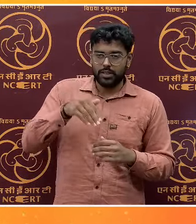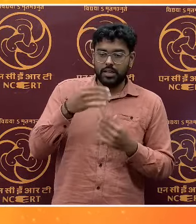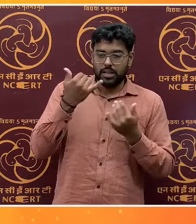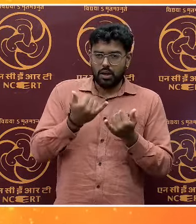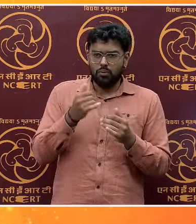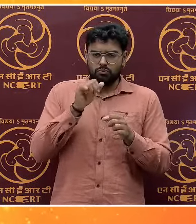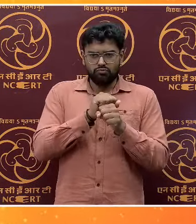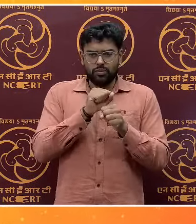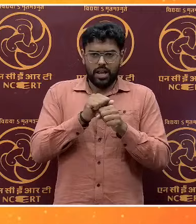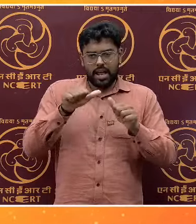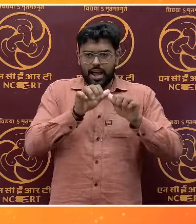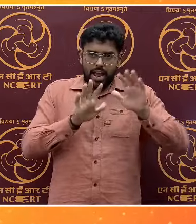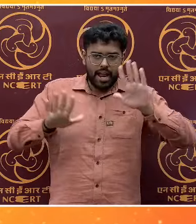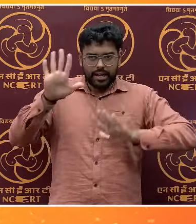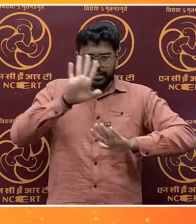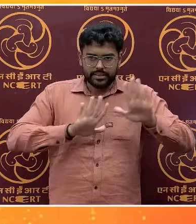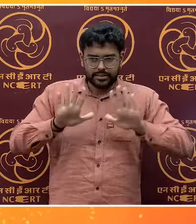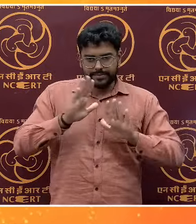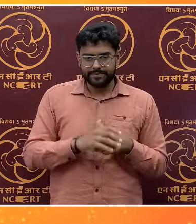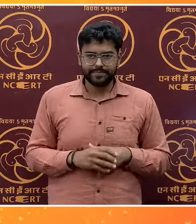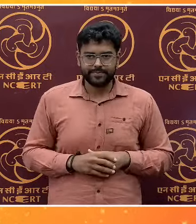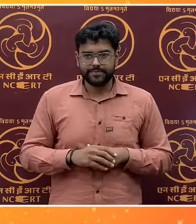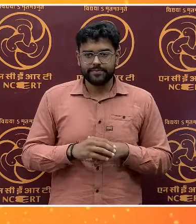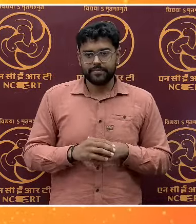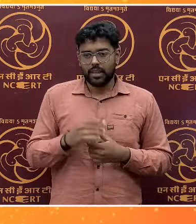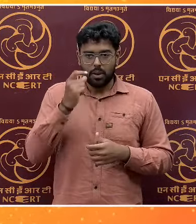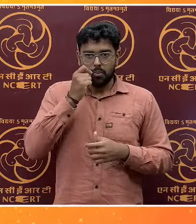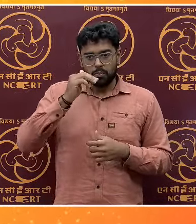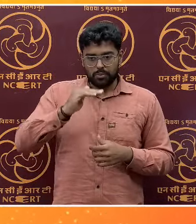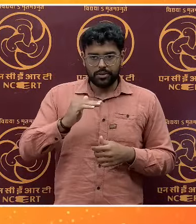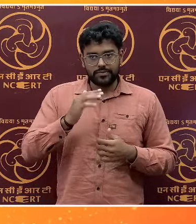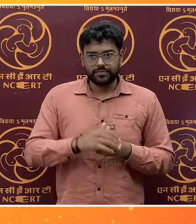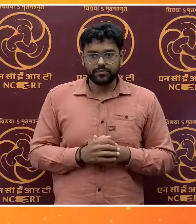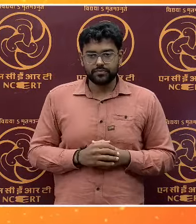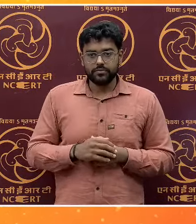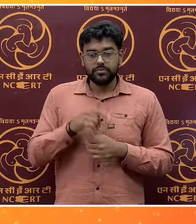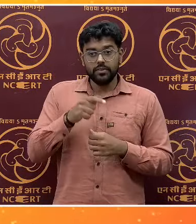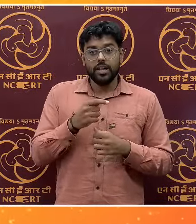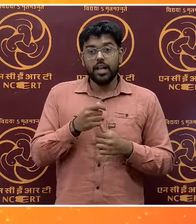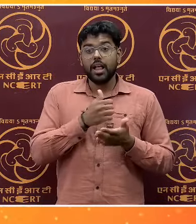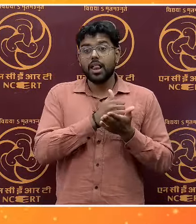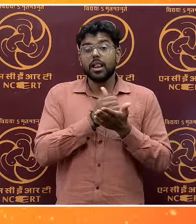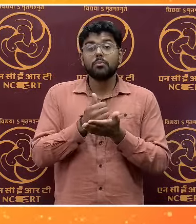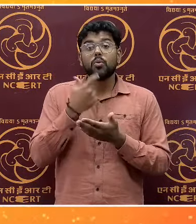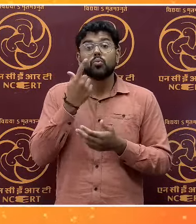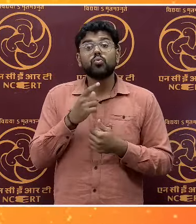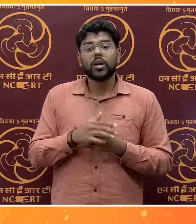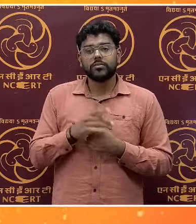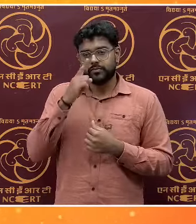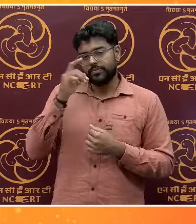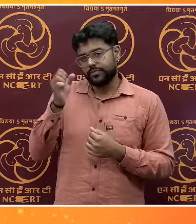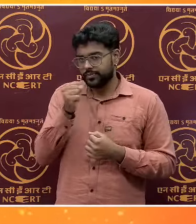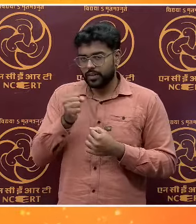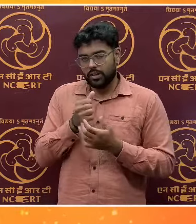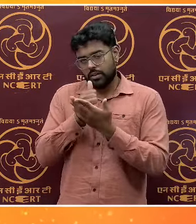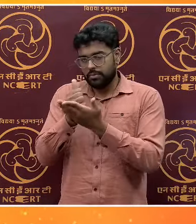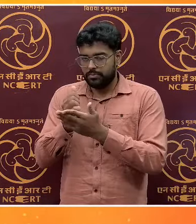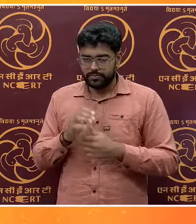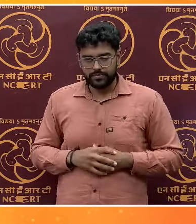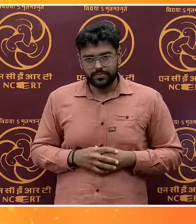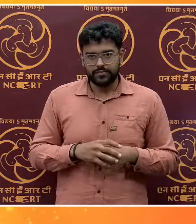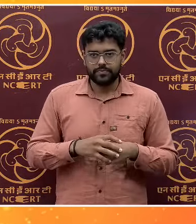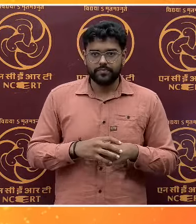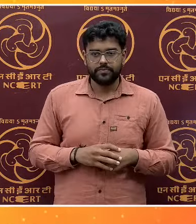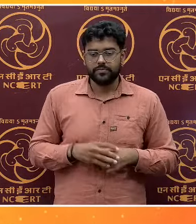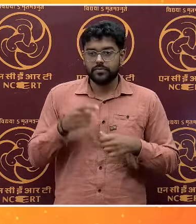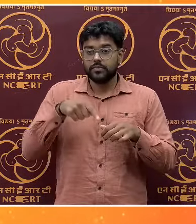play that enact a scene of a boy helping the woman. Hmm. So helping the